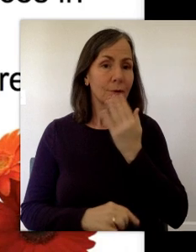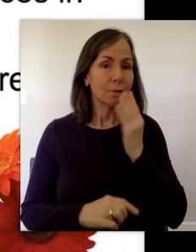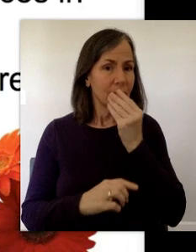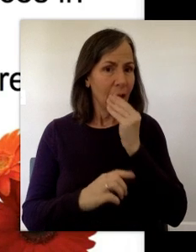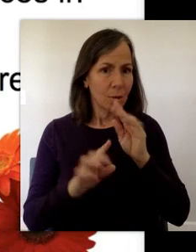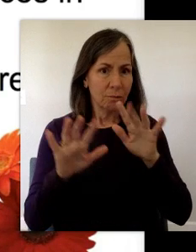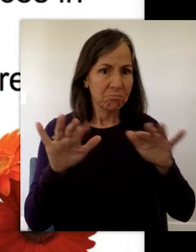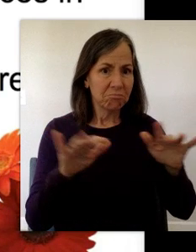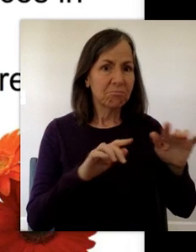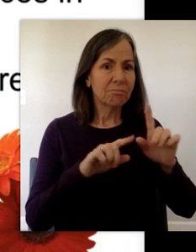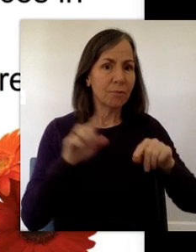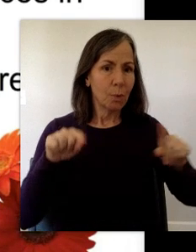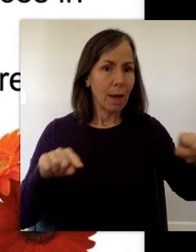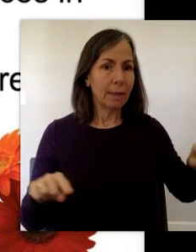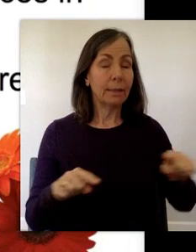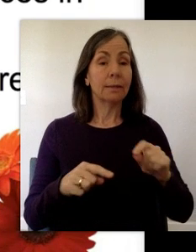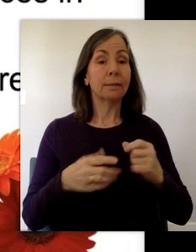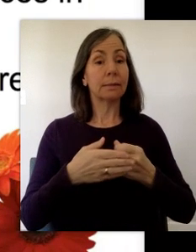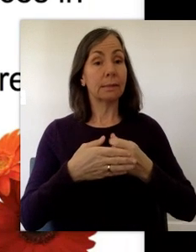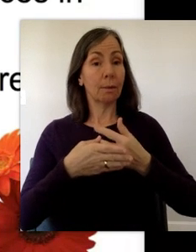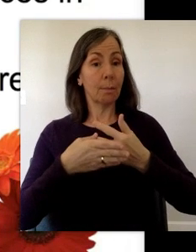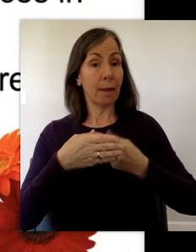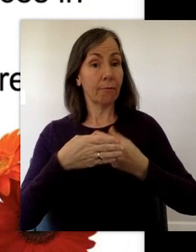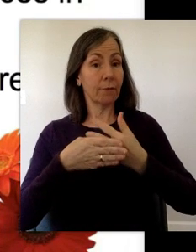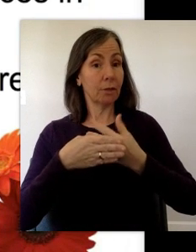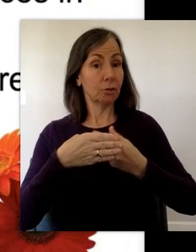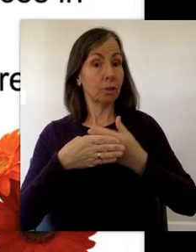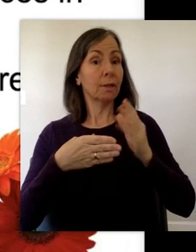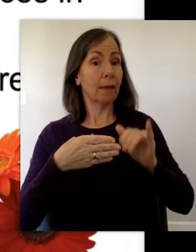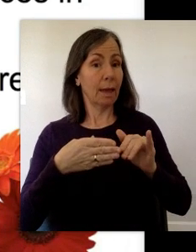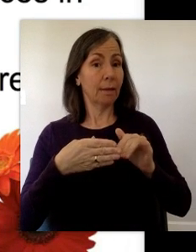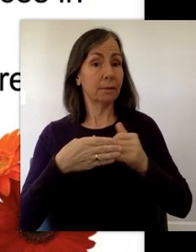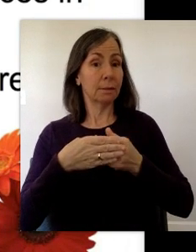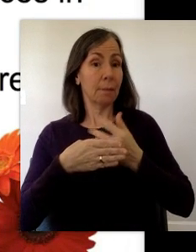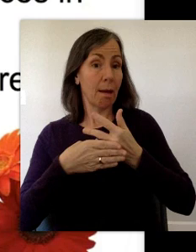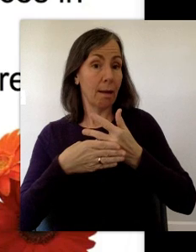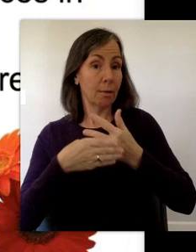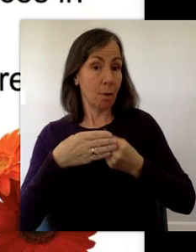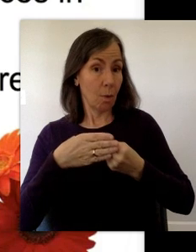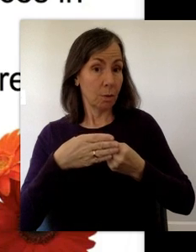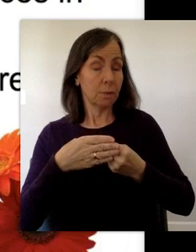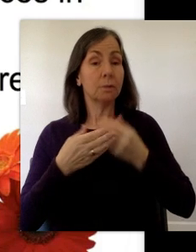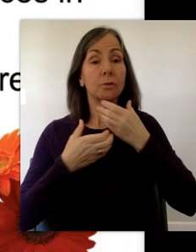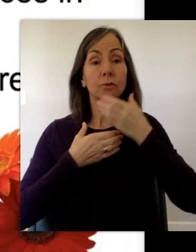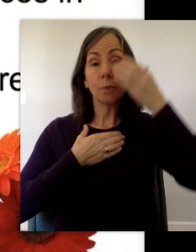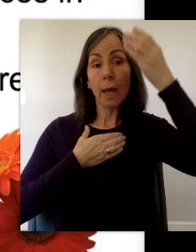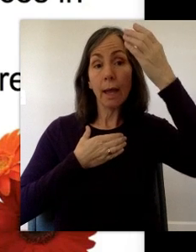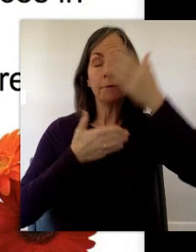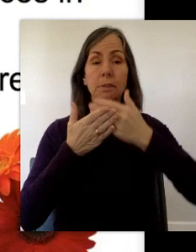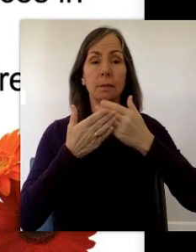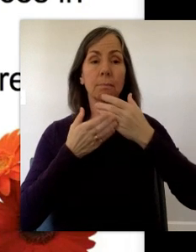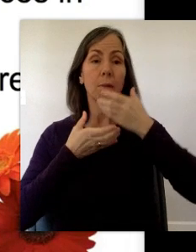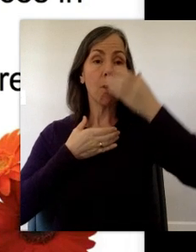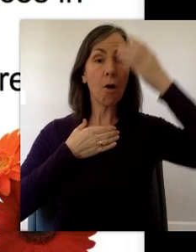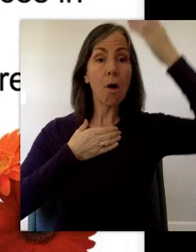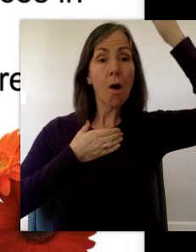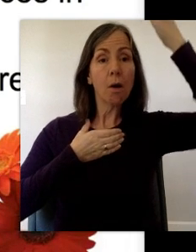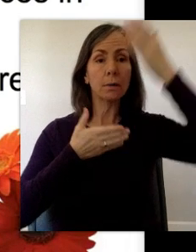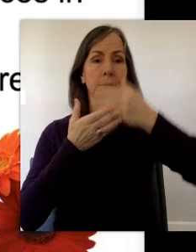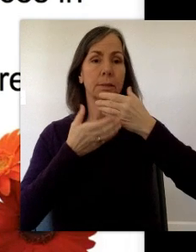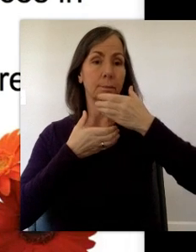Sticklebacks have spines or no spines. Some giraffes have longer necks or shorter necks. Those are